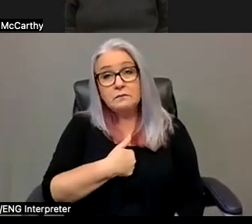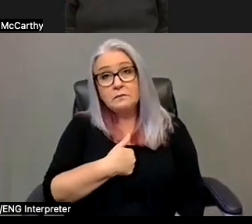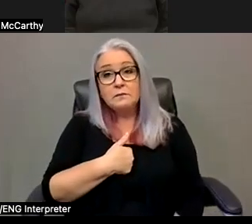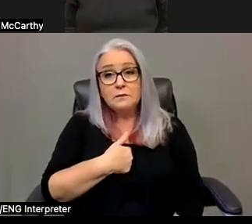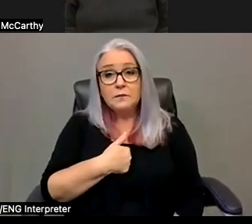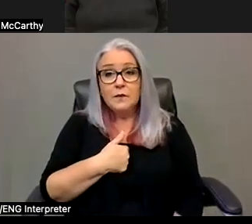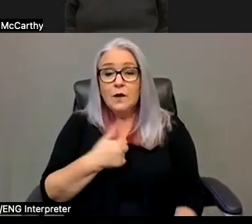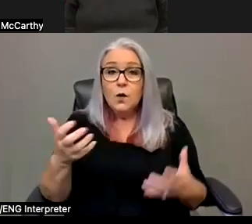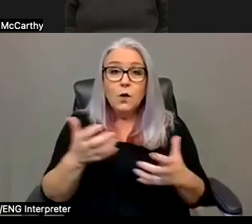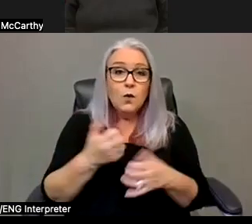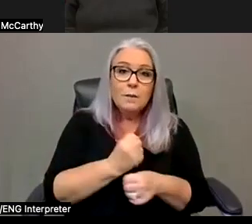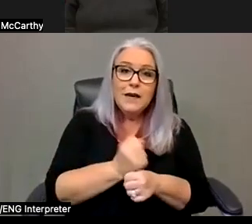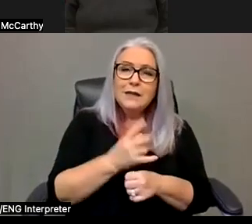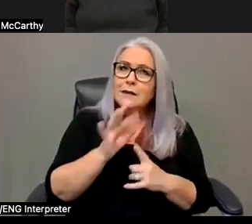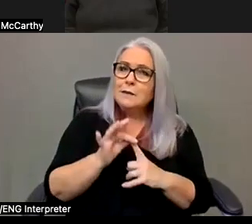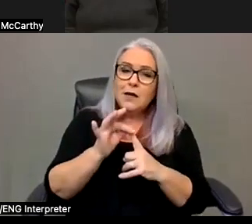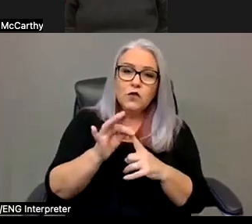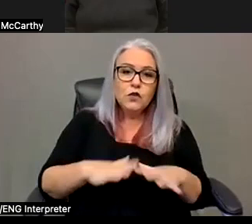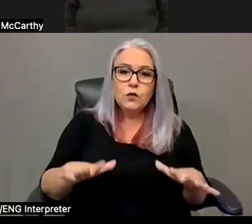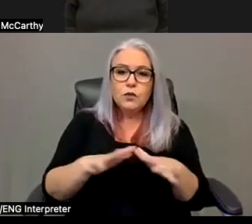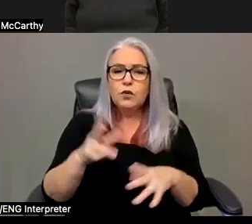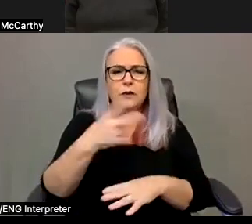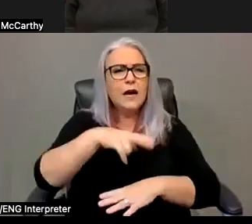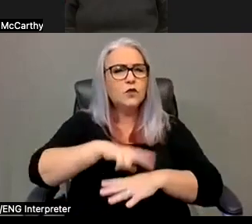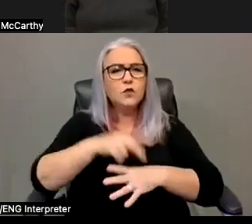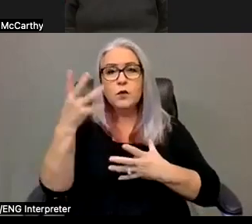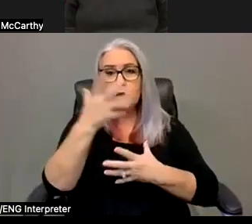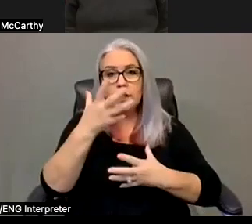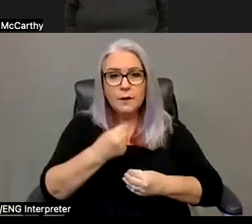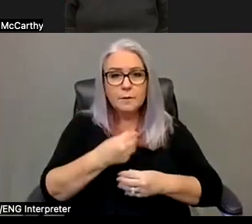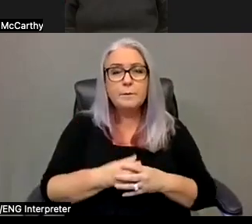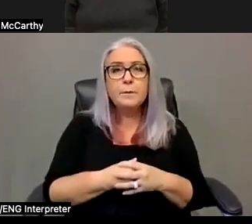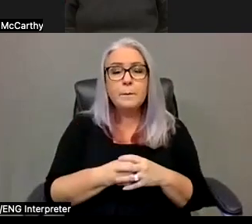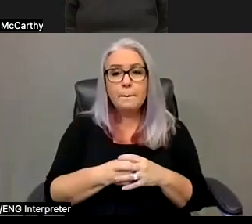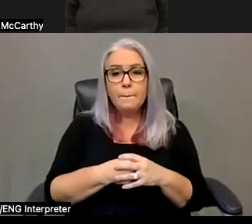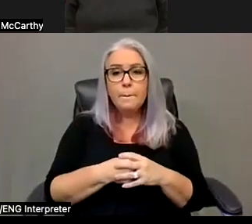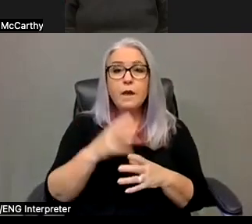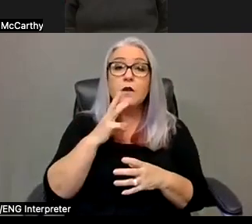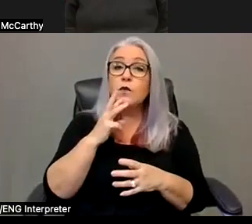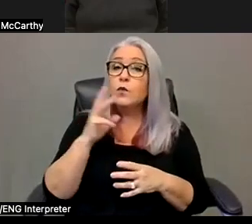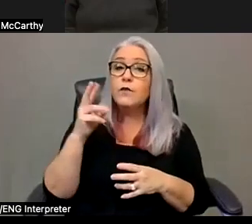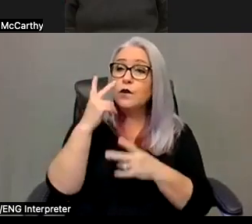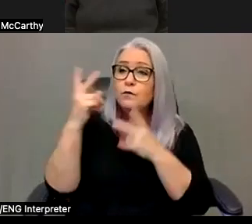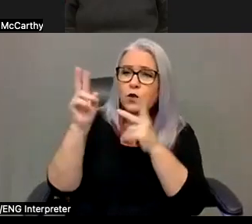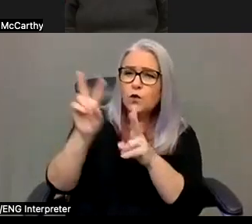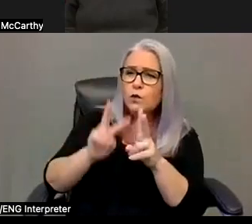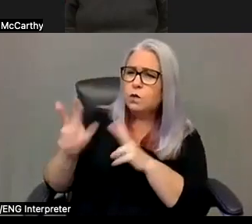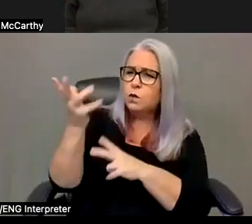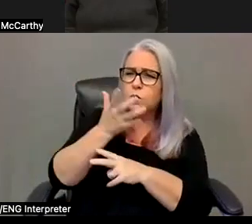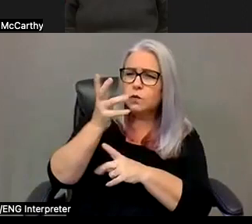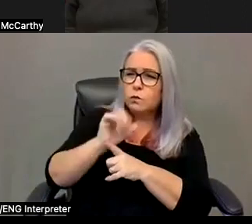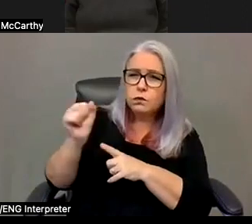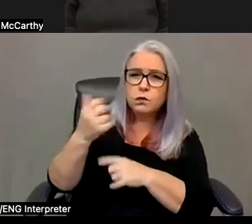what makes Tarrytown special is its natural beauty. The river views are spectacular from so